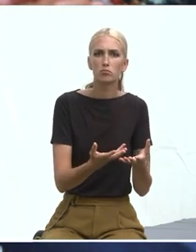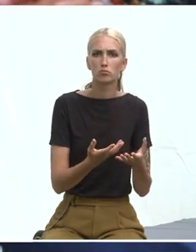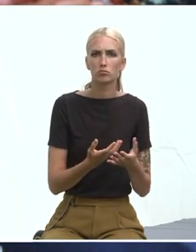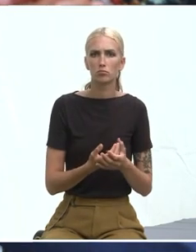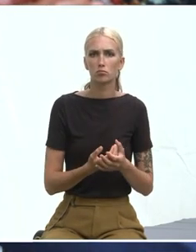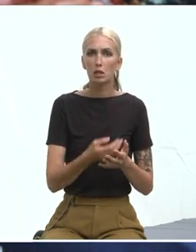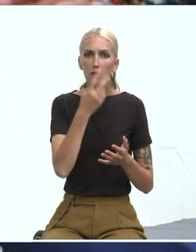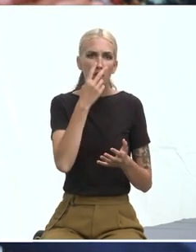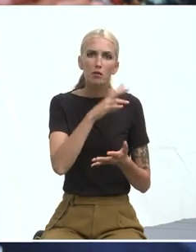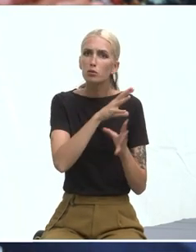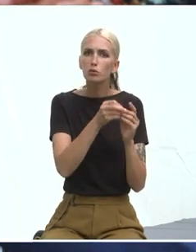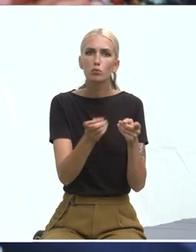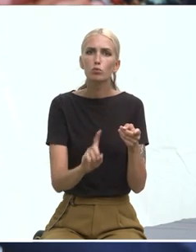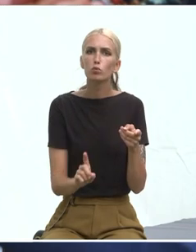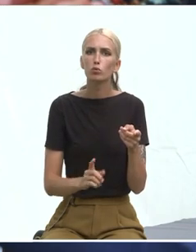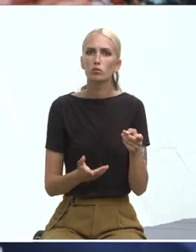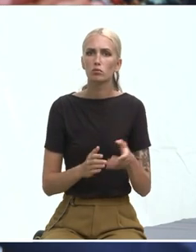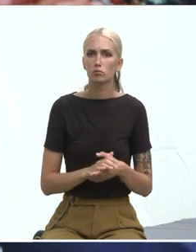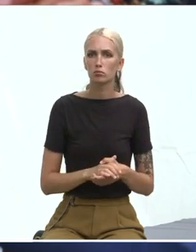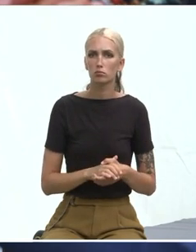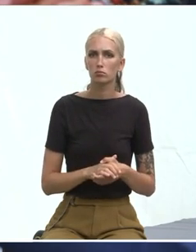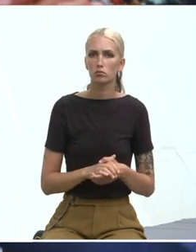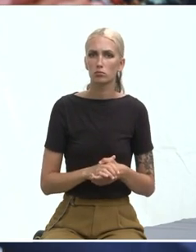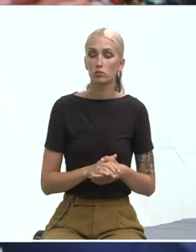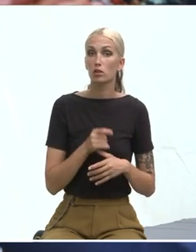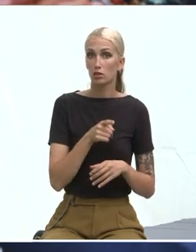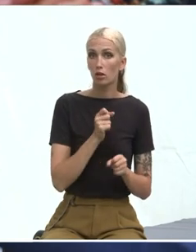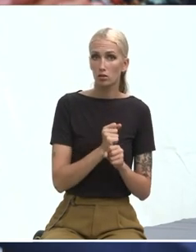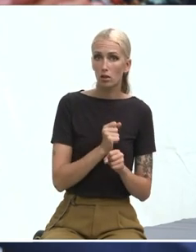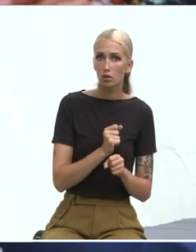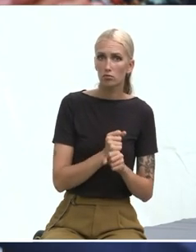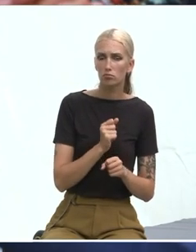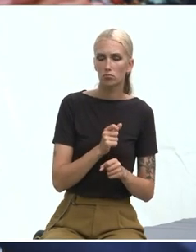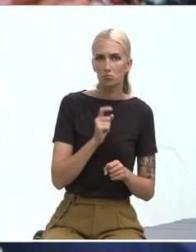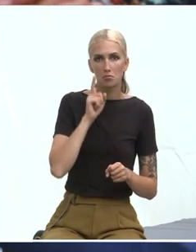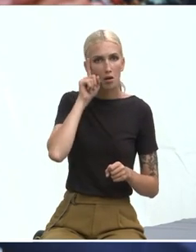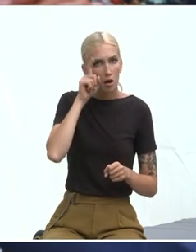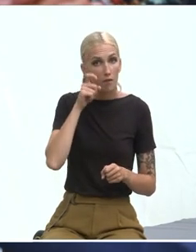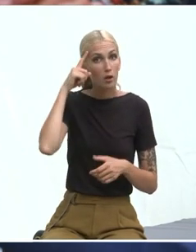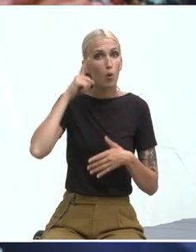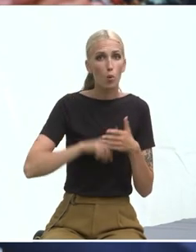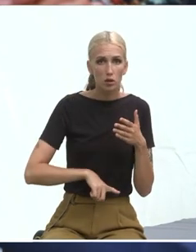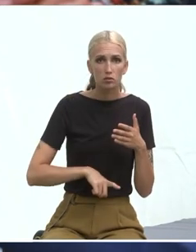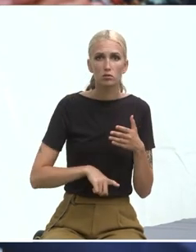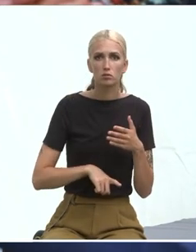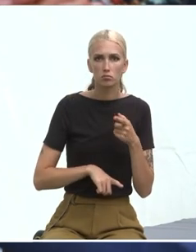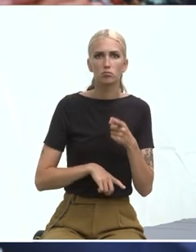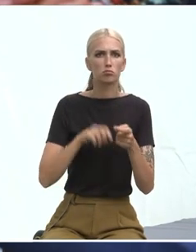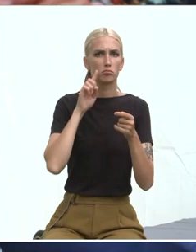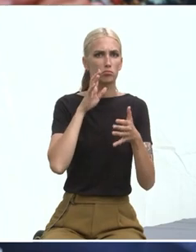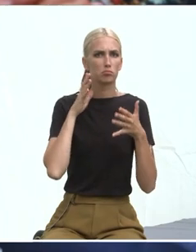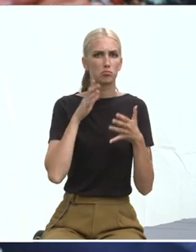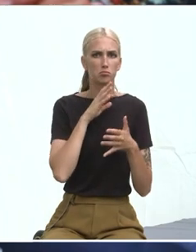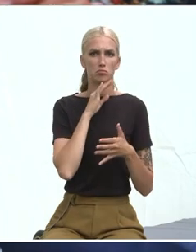the result. I think by doing that, you will understand, I hope, that that is not